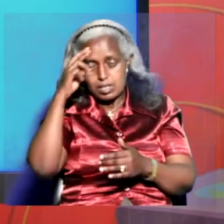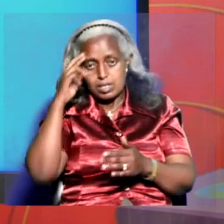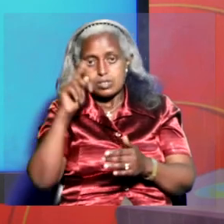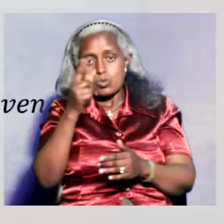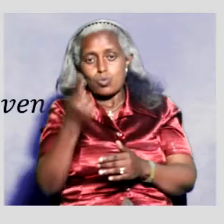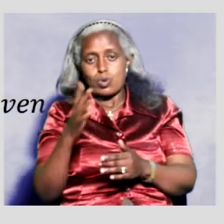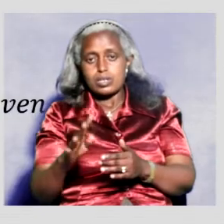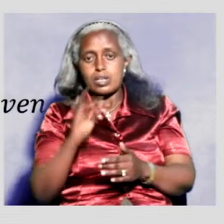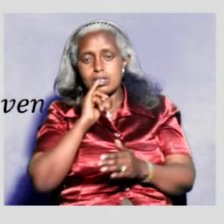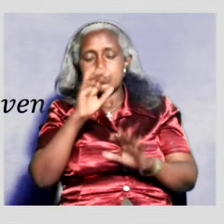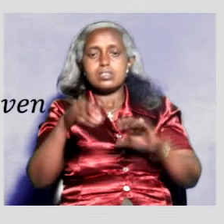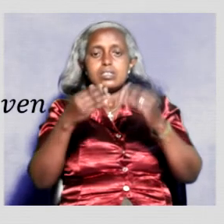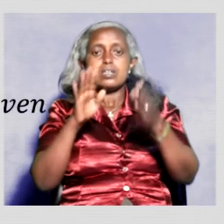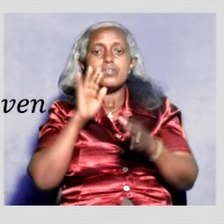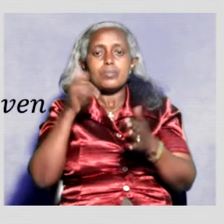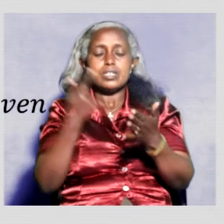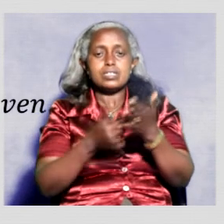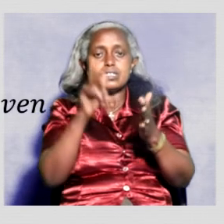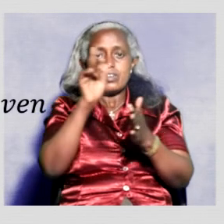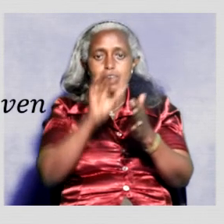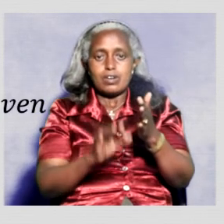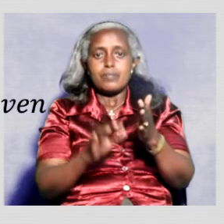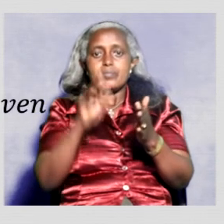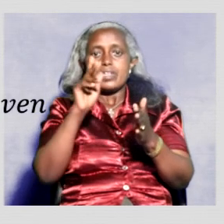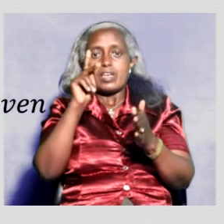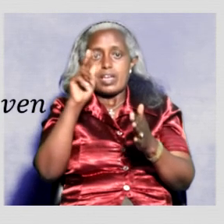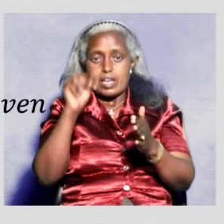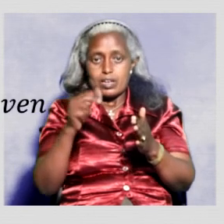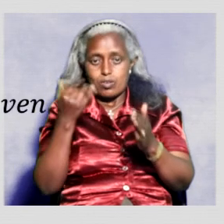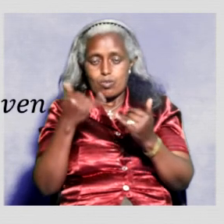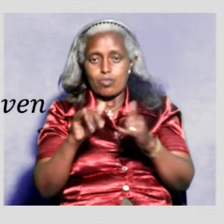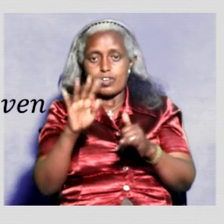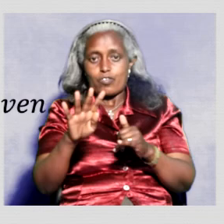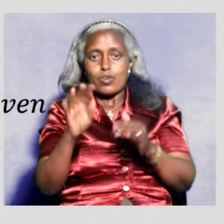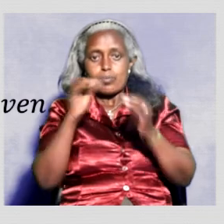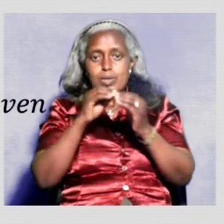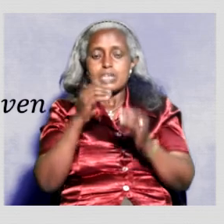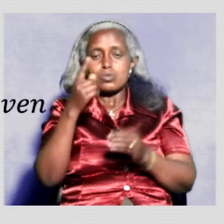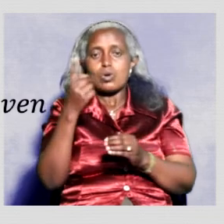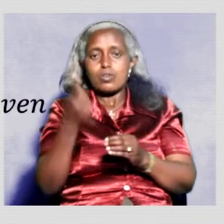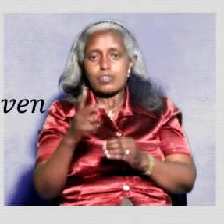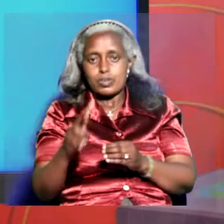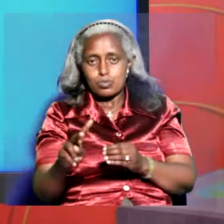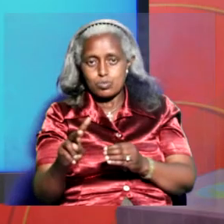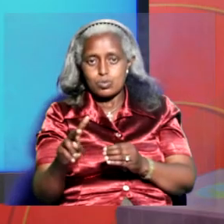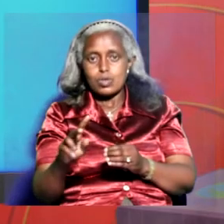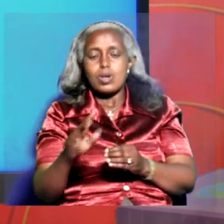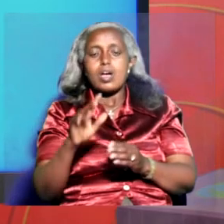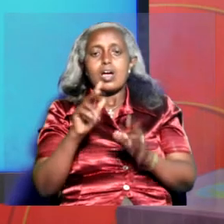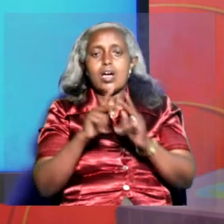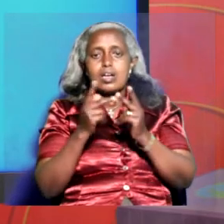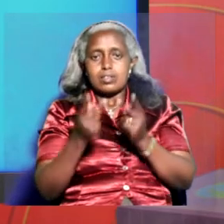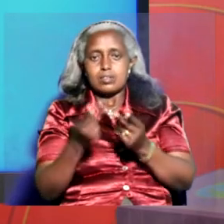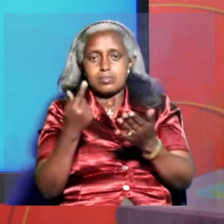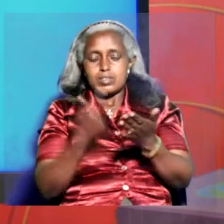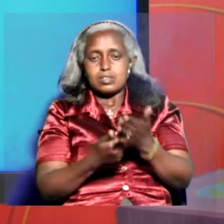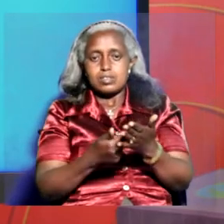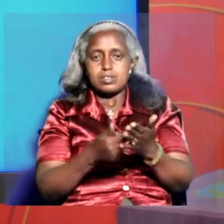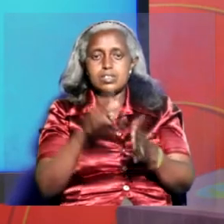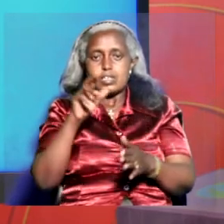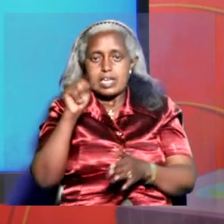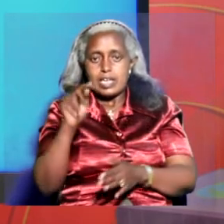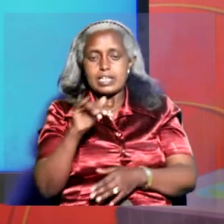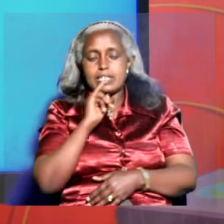given by this formula, kn over 4 plus kn over 4 plus 1 over 2's item, if